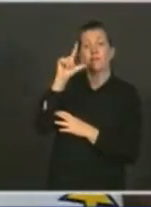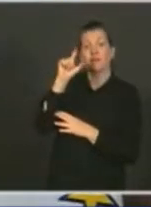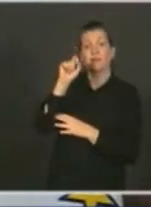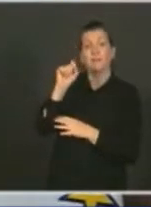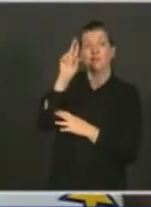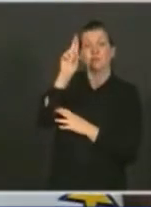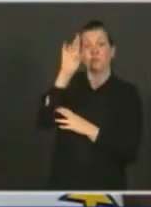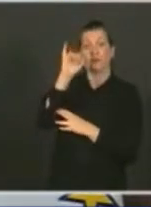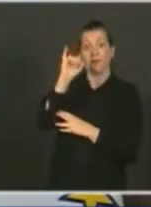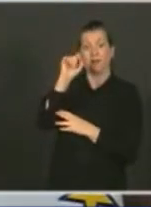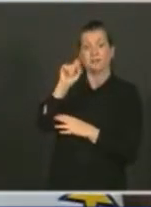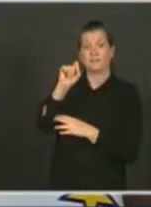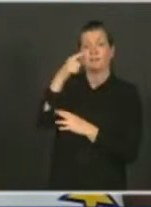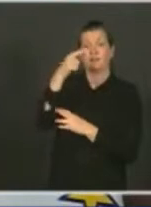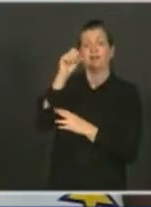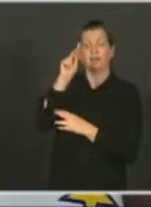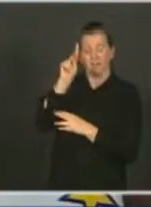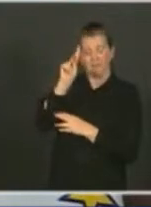portal.ri.gov/results.